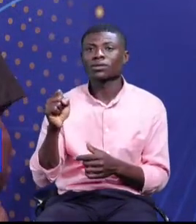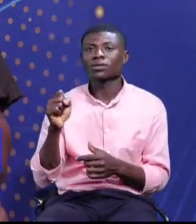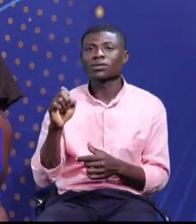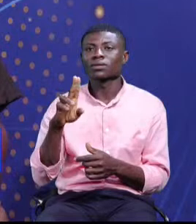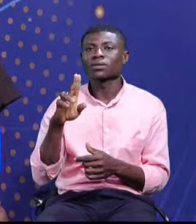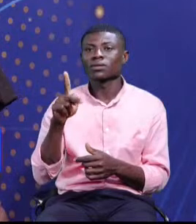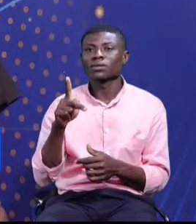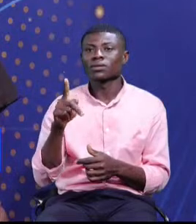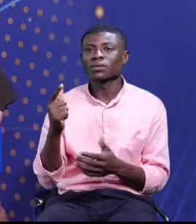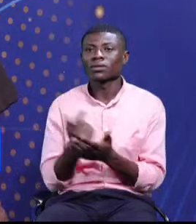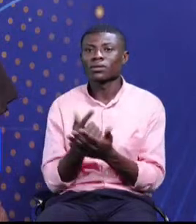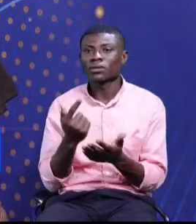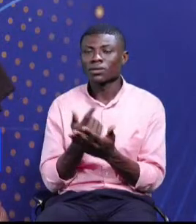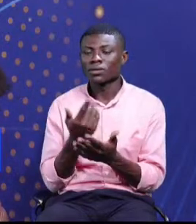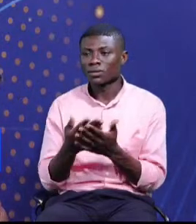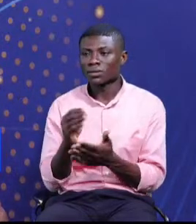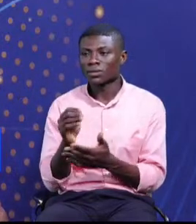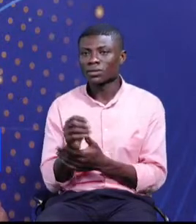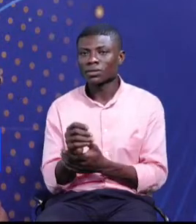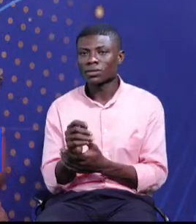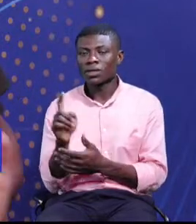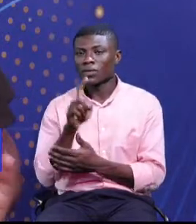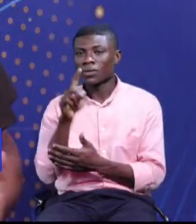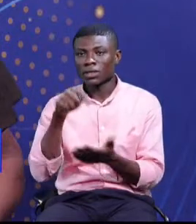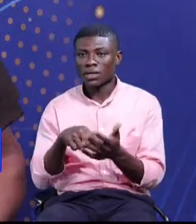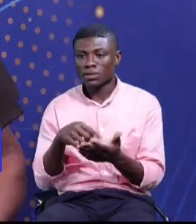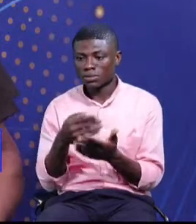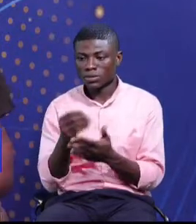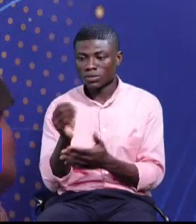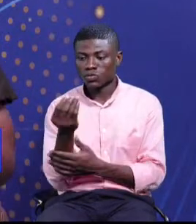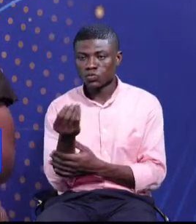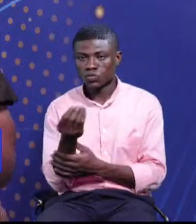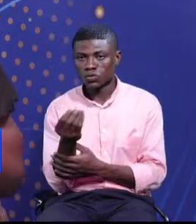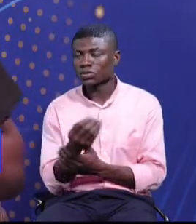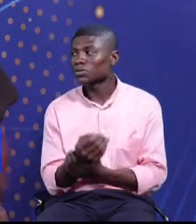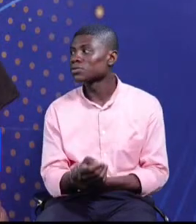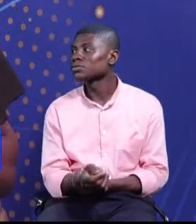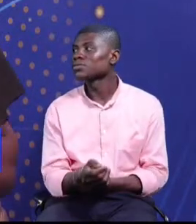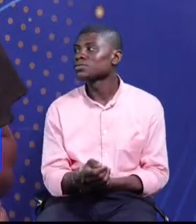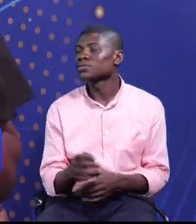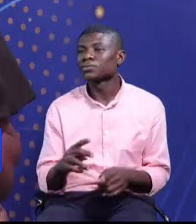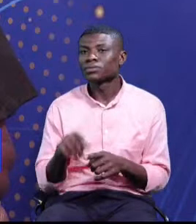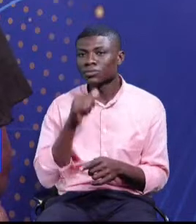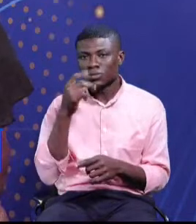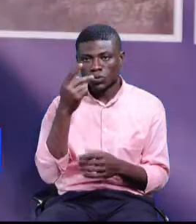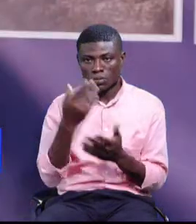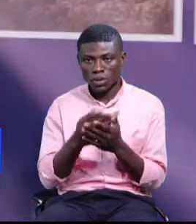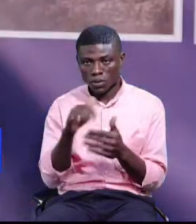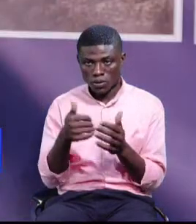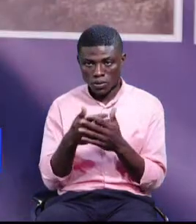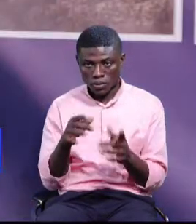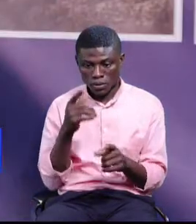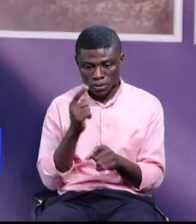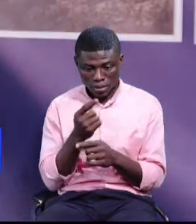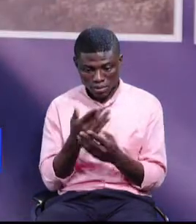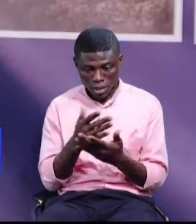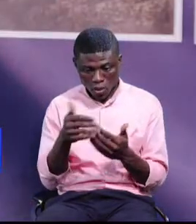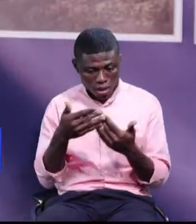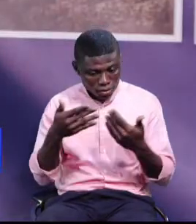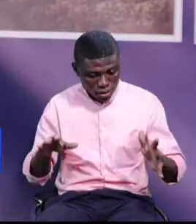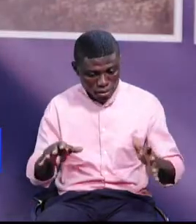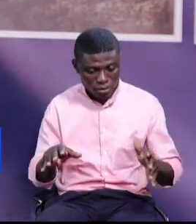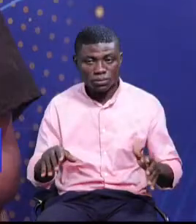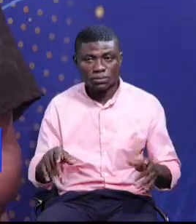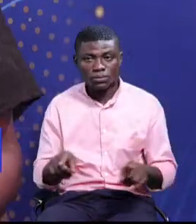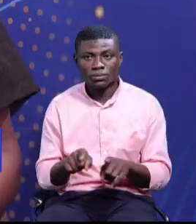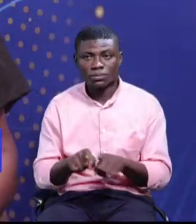Ghana will eat up that £100,000 so quickly. You don't even see it. You wouldn't even see it. Stomach that just eat it. And